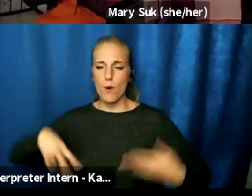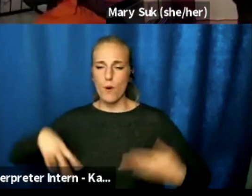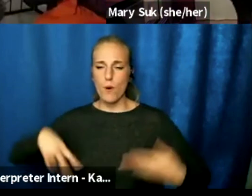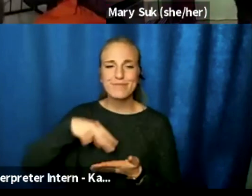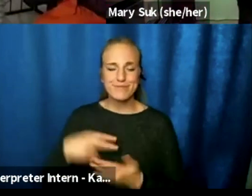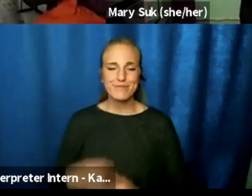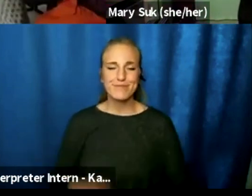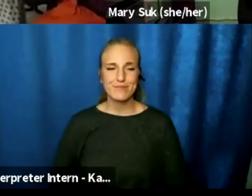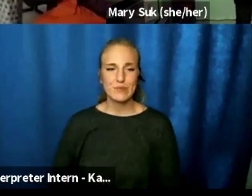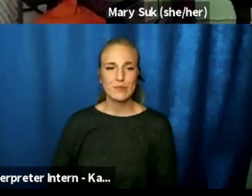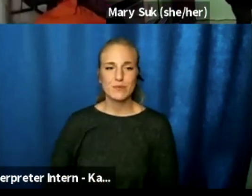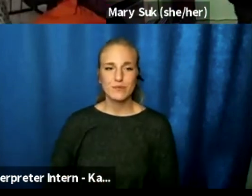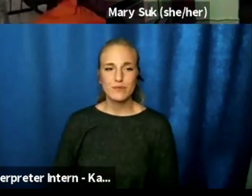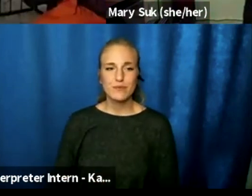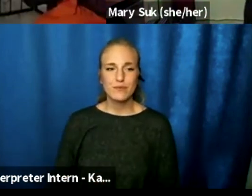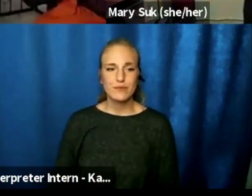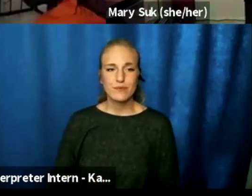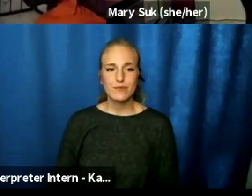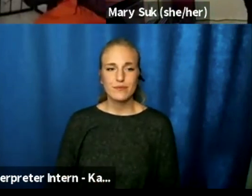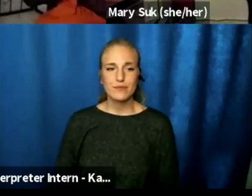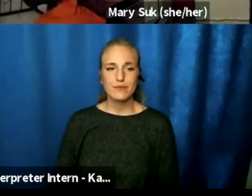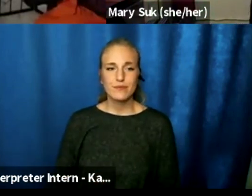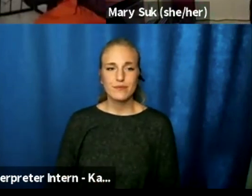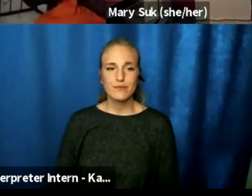zuhambe nami.